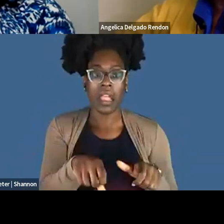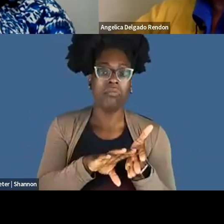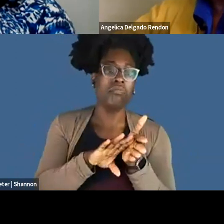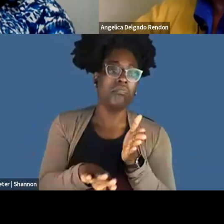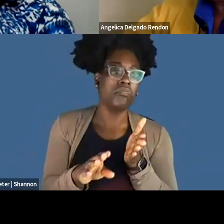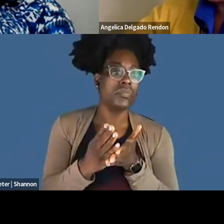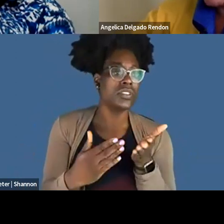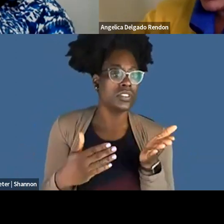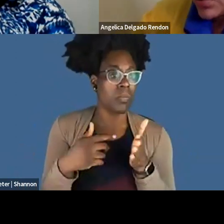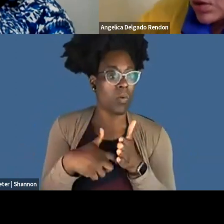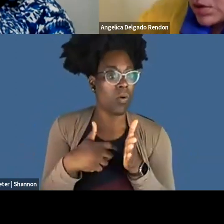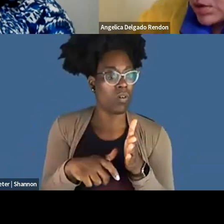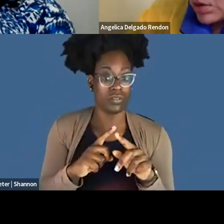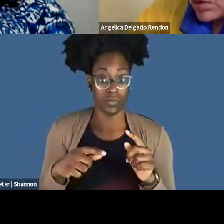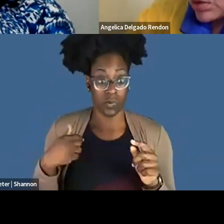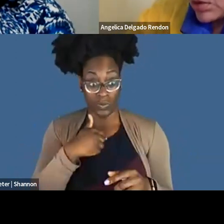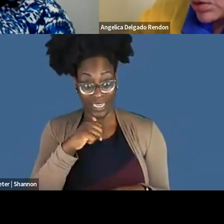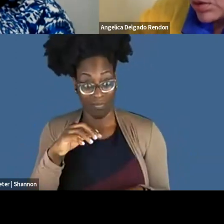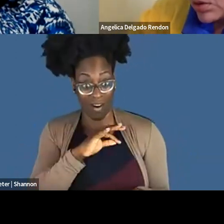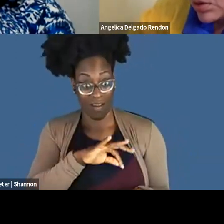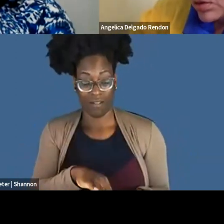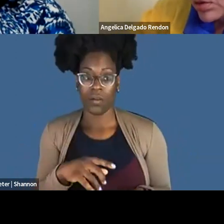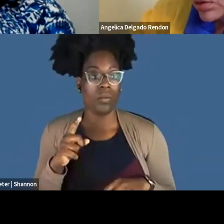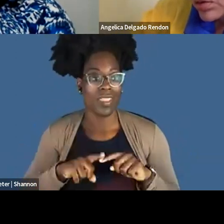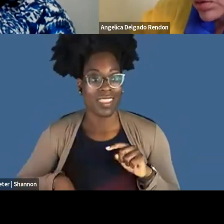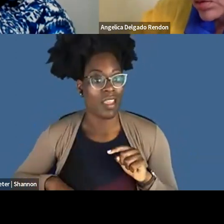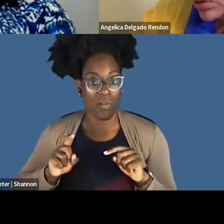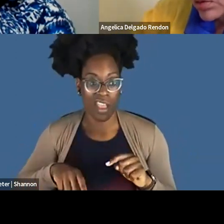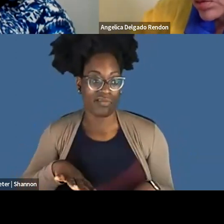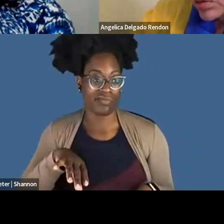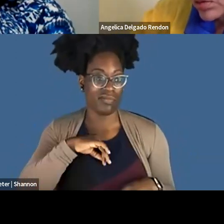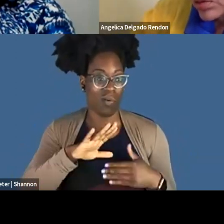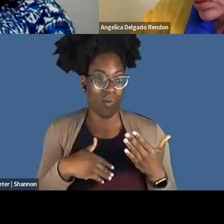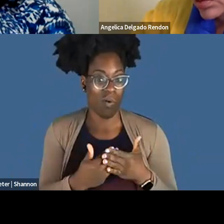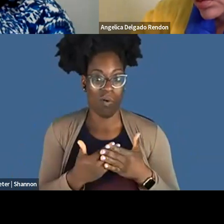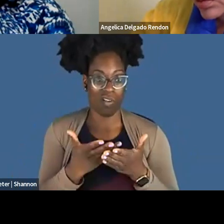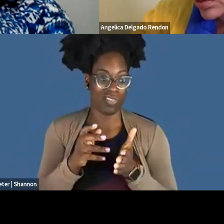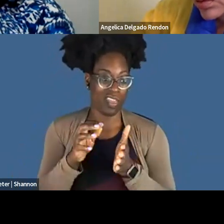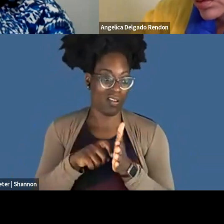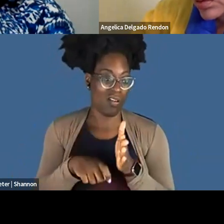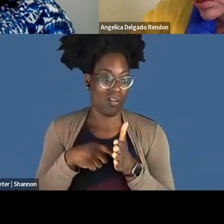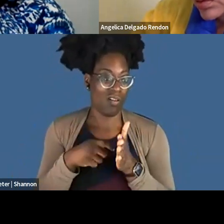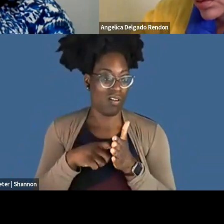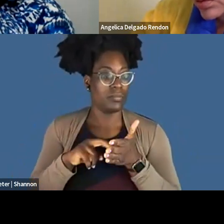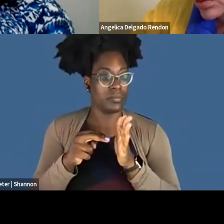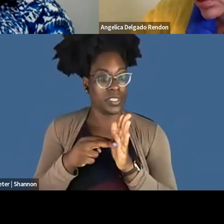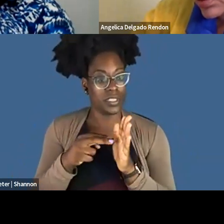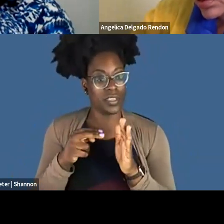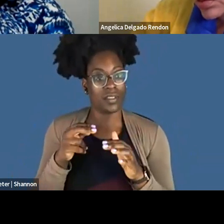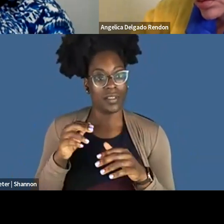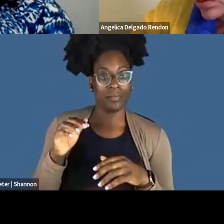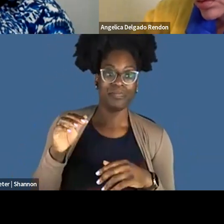so that's where the direct line items come into play. And that's